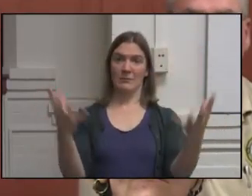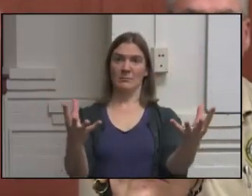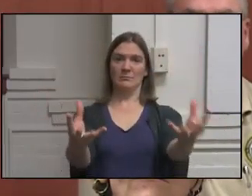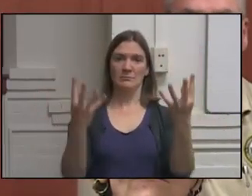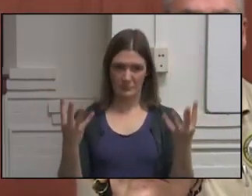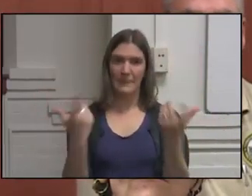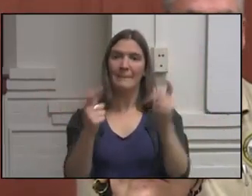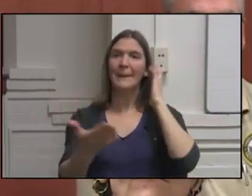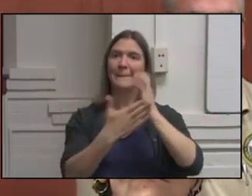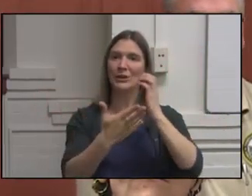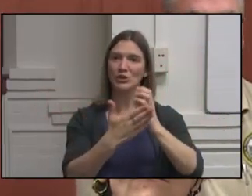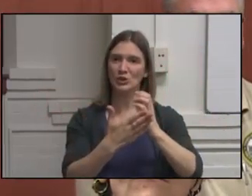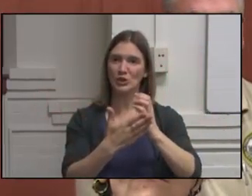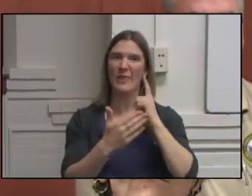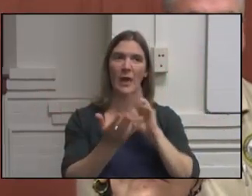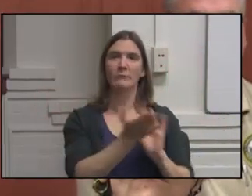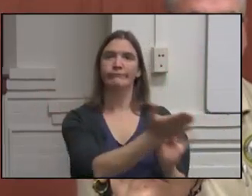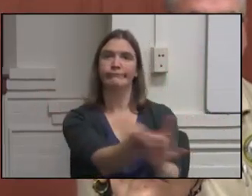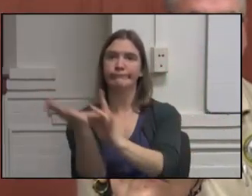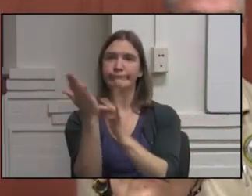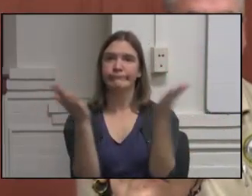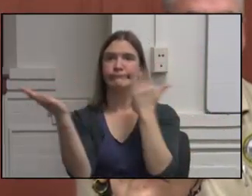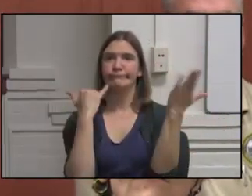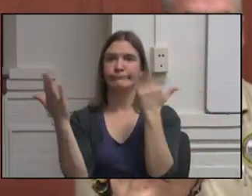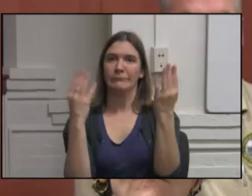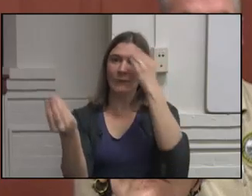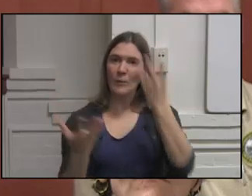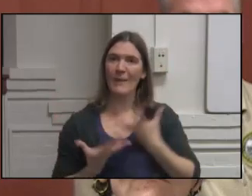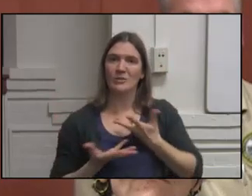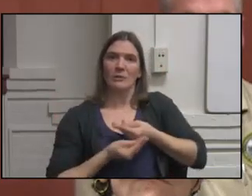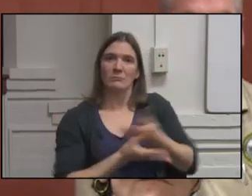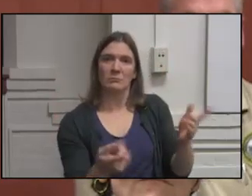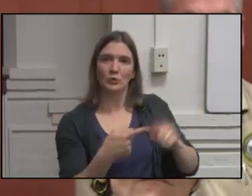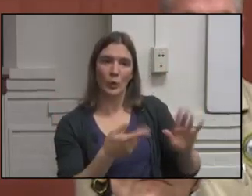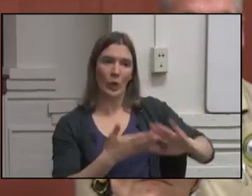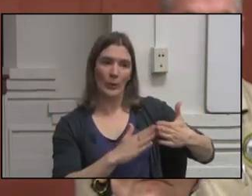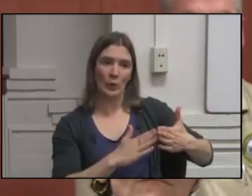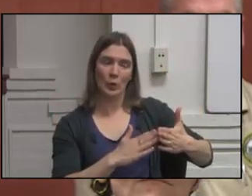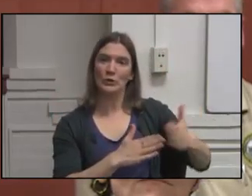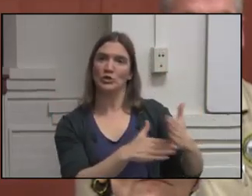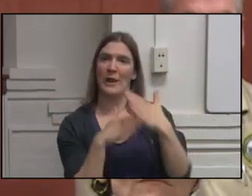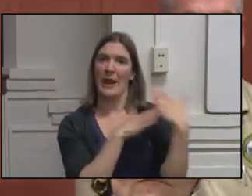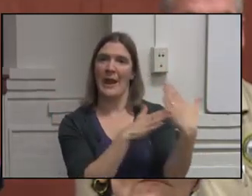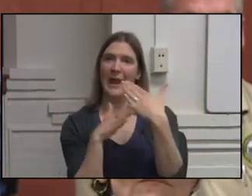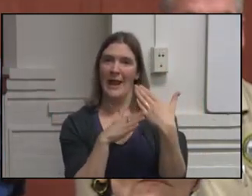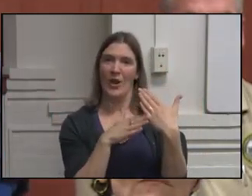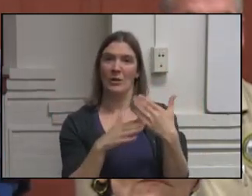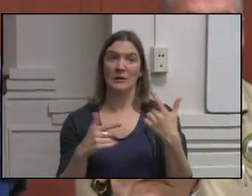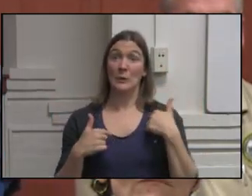bring in to us all the things that are happening all around us. Now,